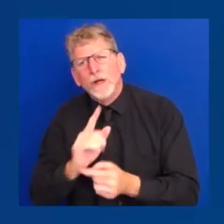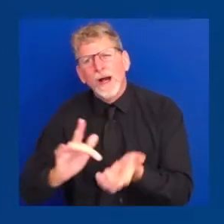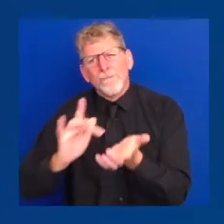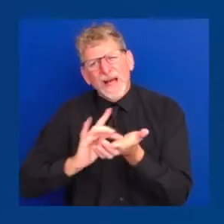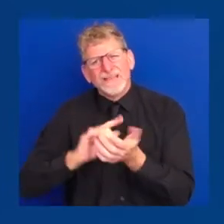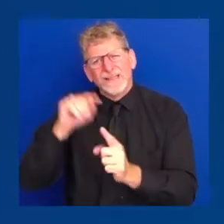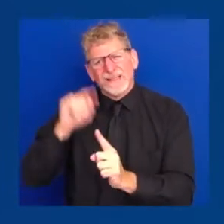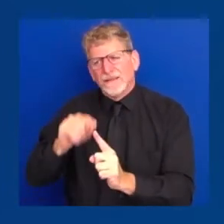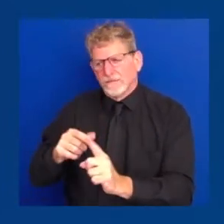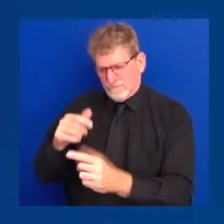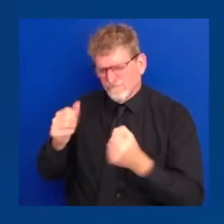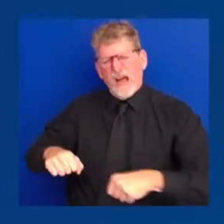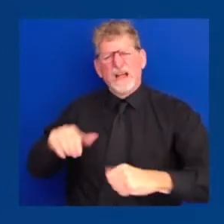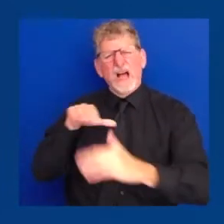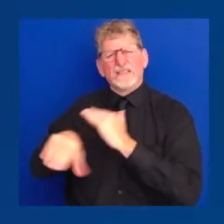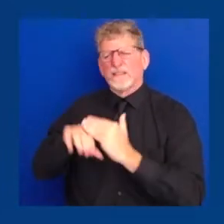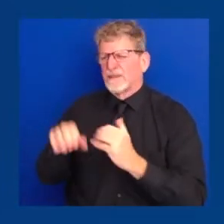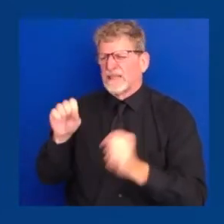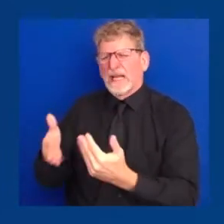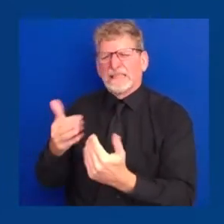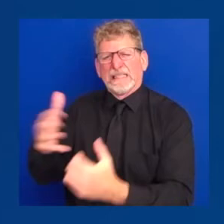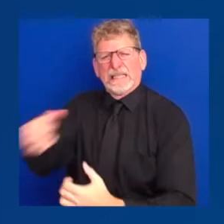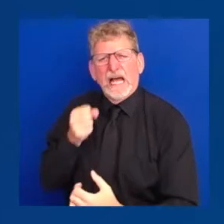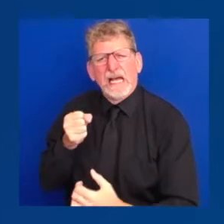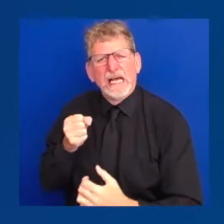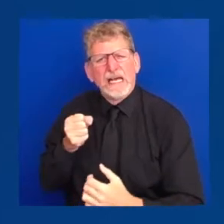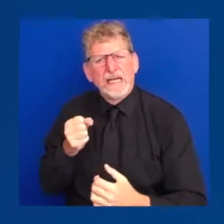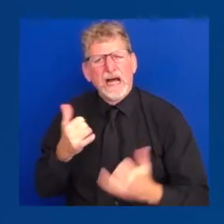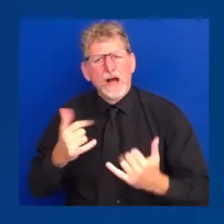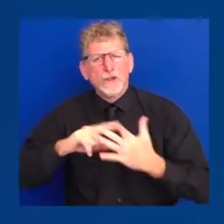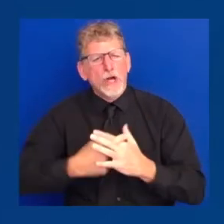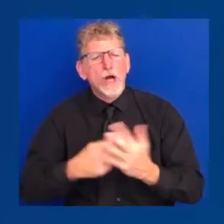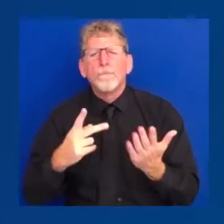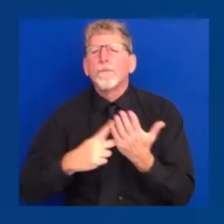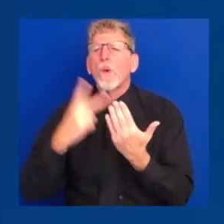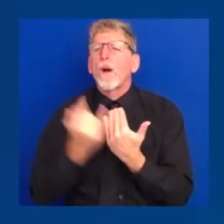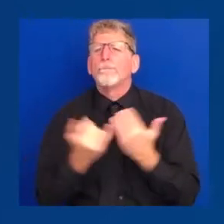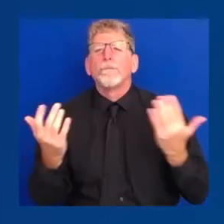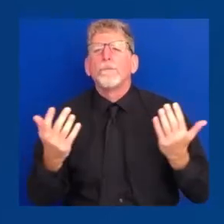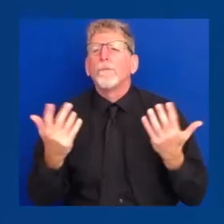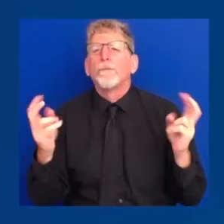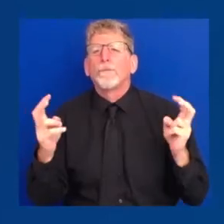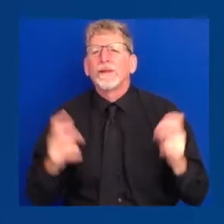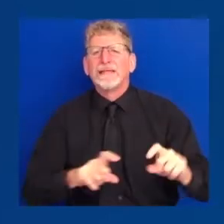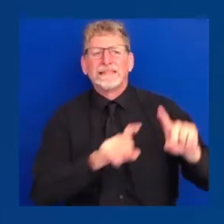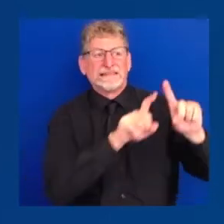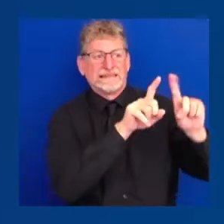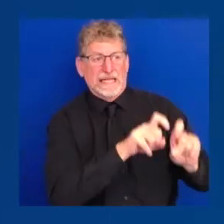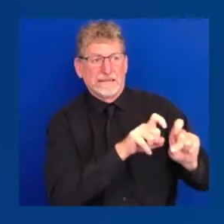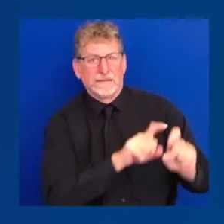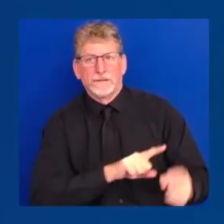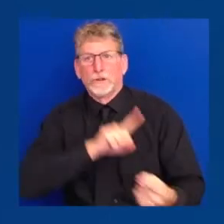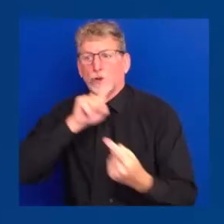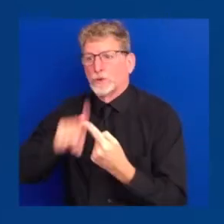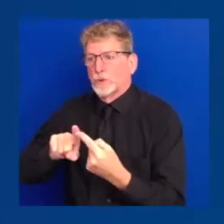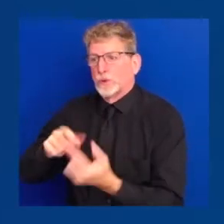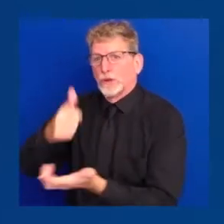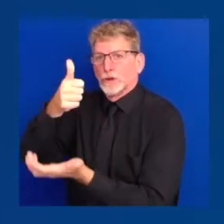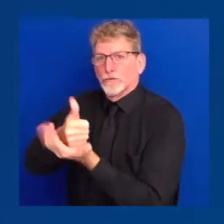initiative to provide individuals access to testing and treatment for free, all in one